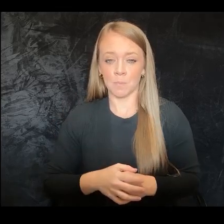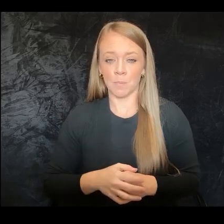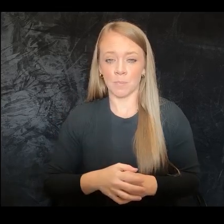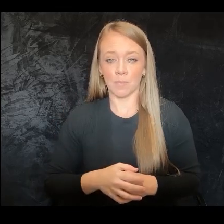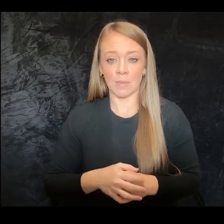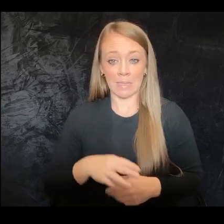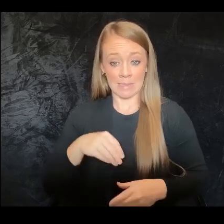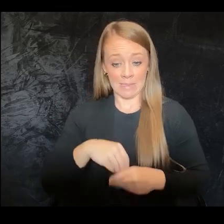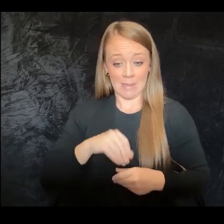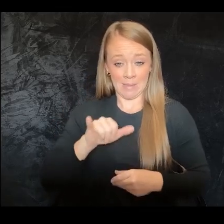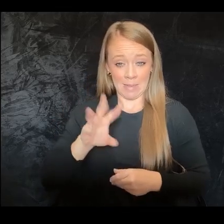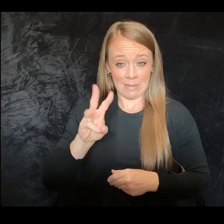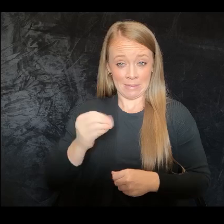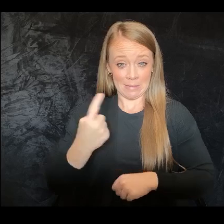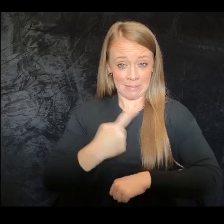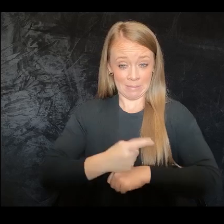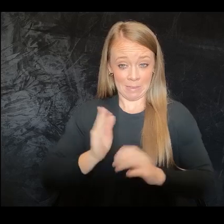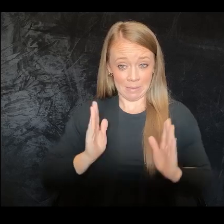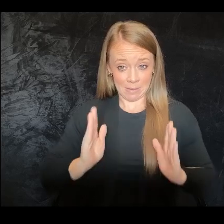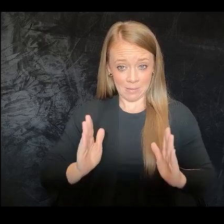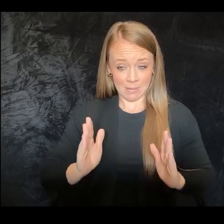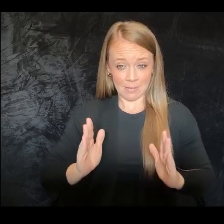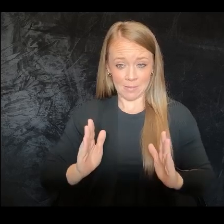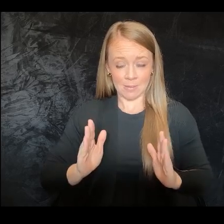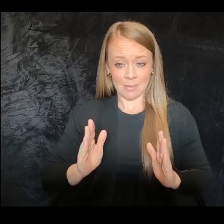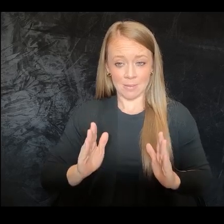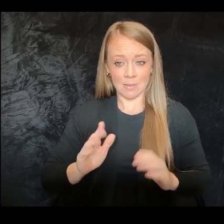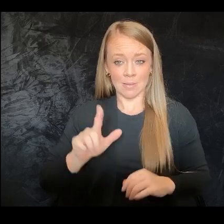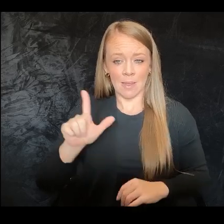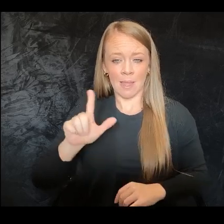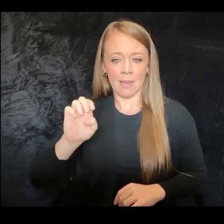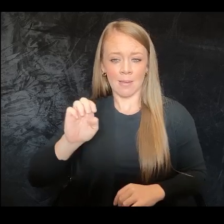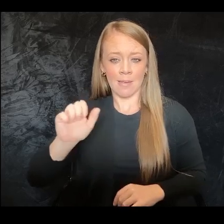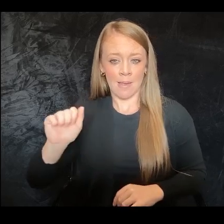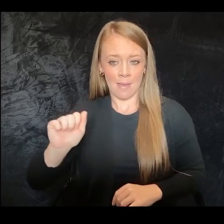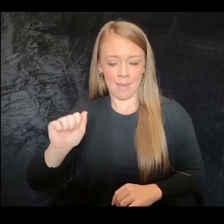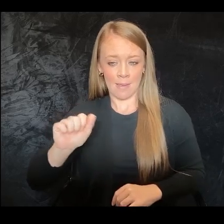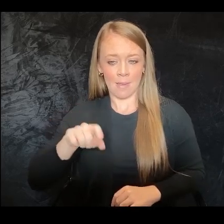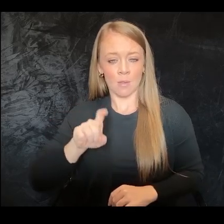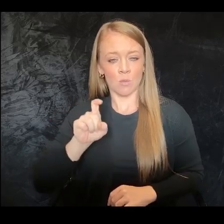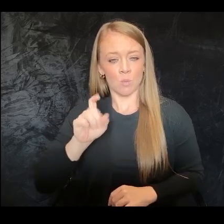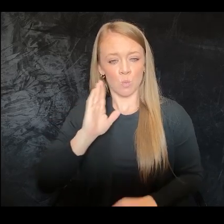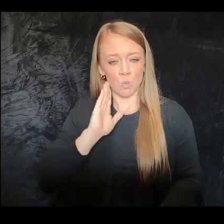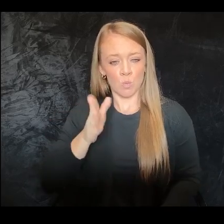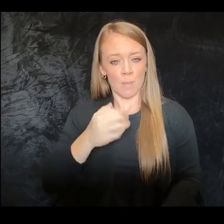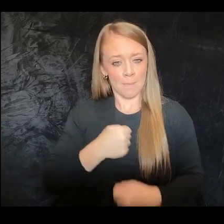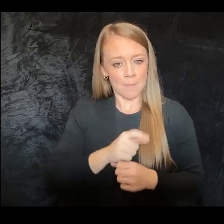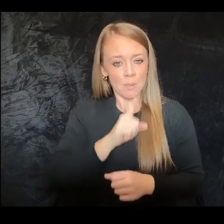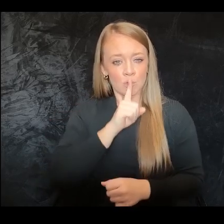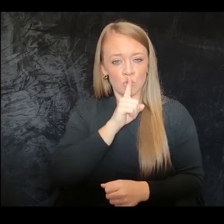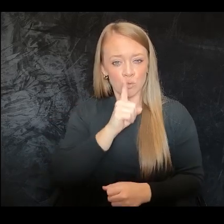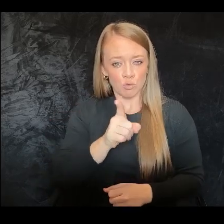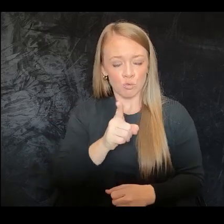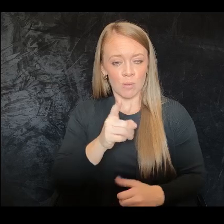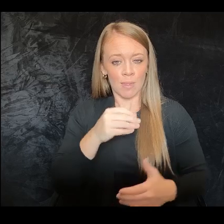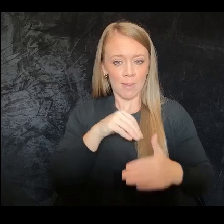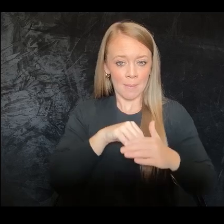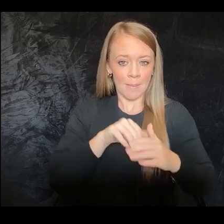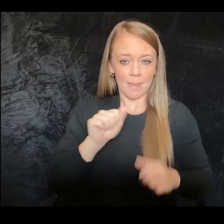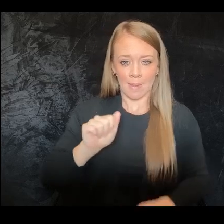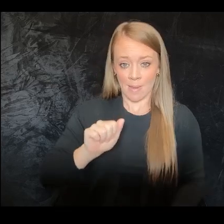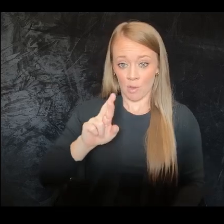2.4, within the 60 school day period, an LEA shall ensure that